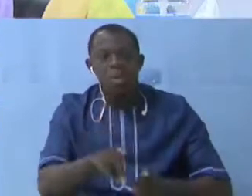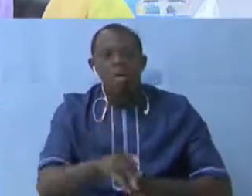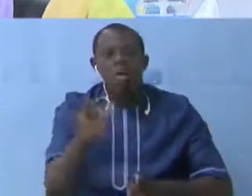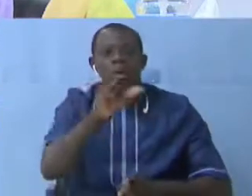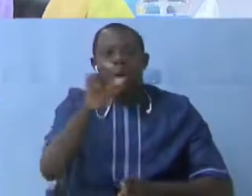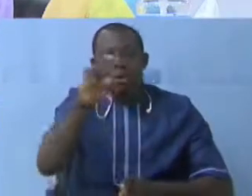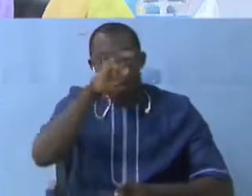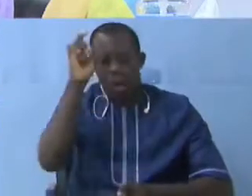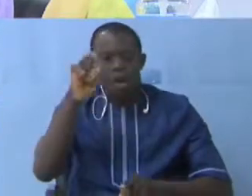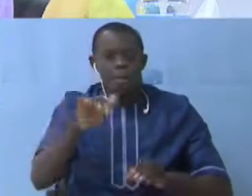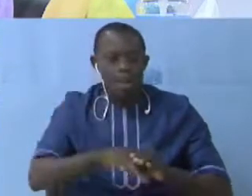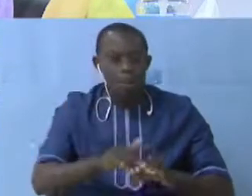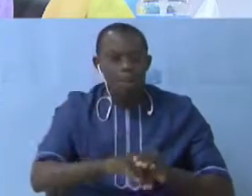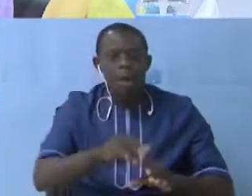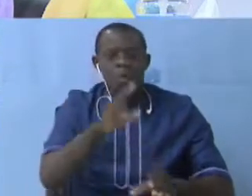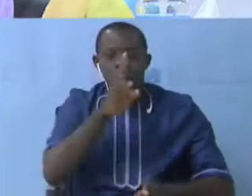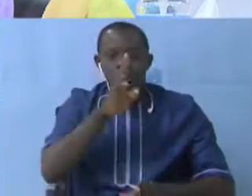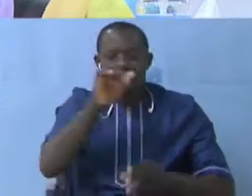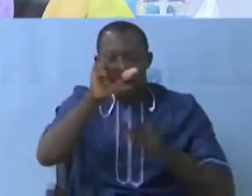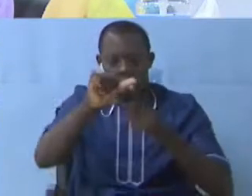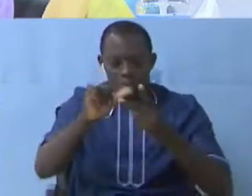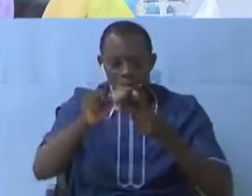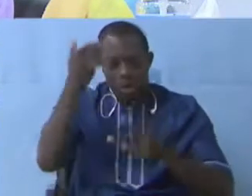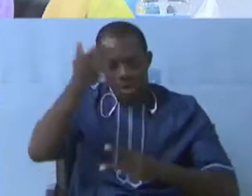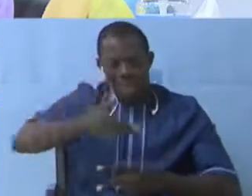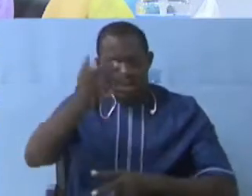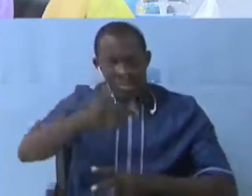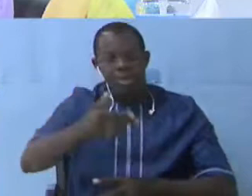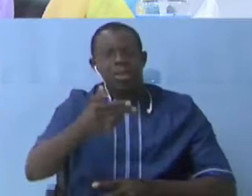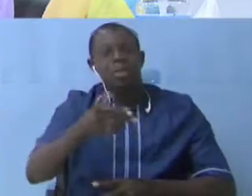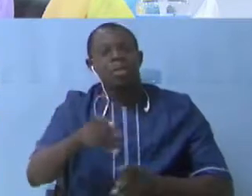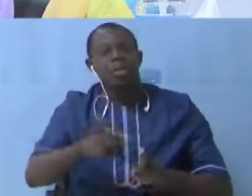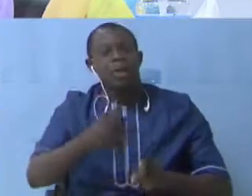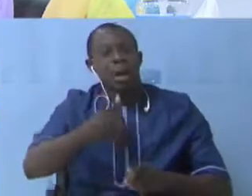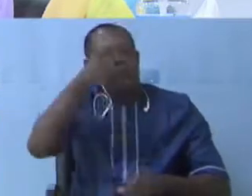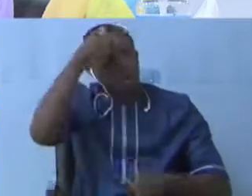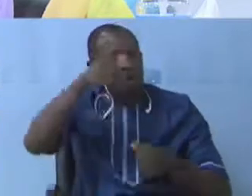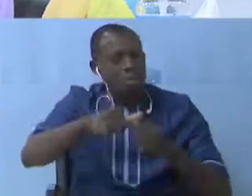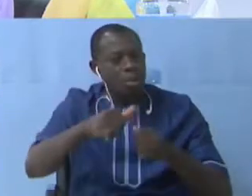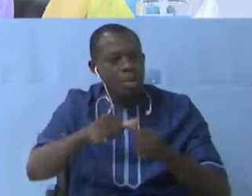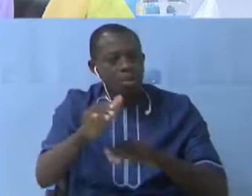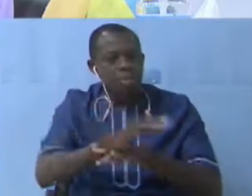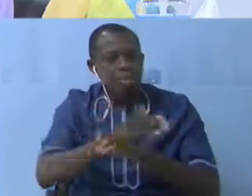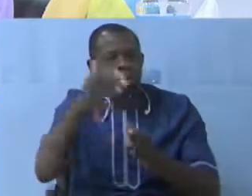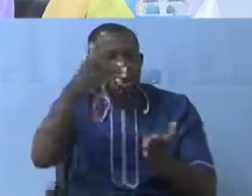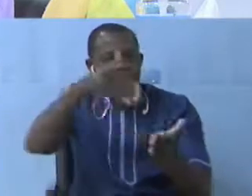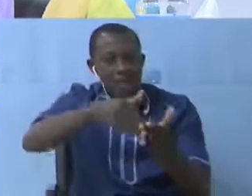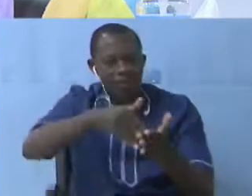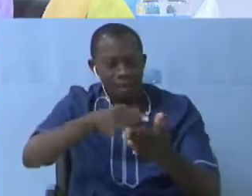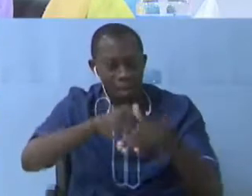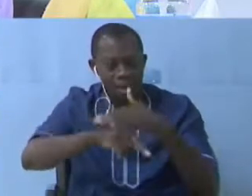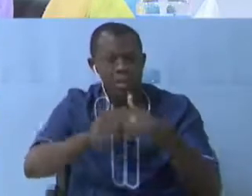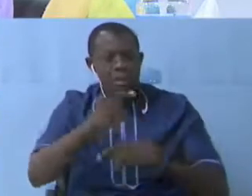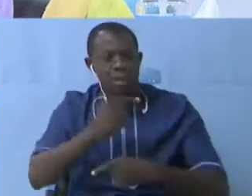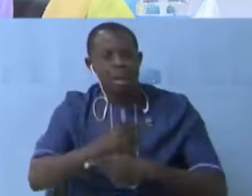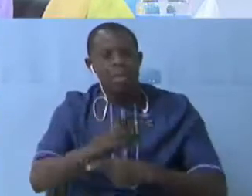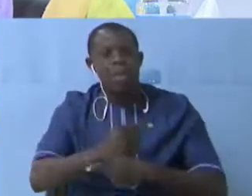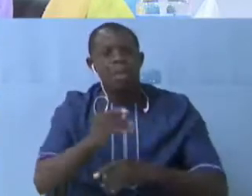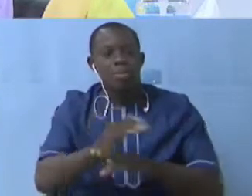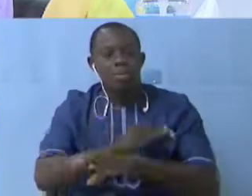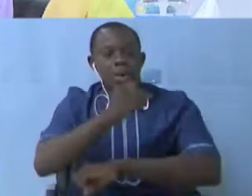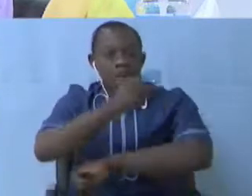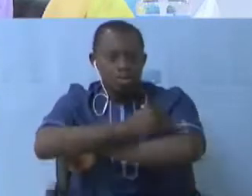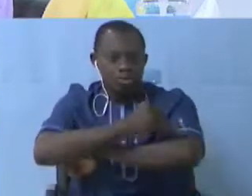19. di koo xam ne mu ngi liggéey ci Article 19. I remember when they came to the Gambia, I was at the institute then. We met